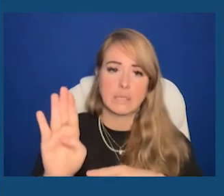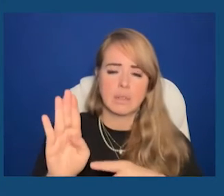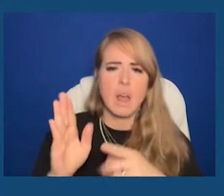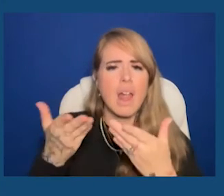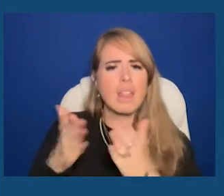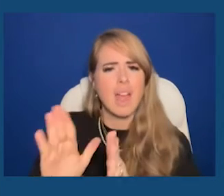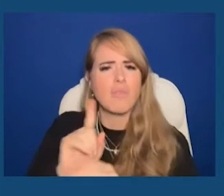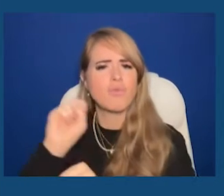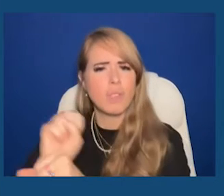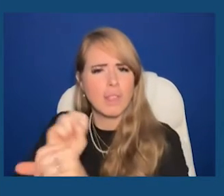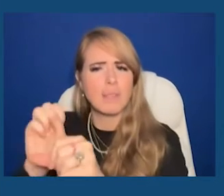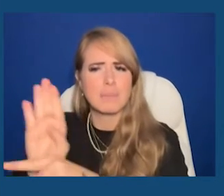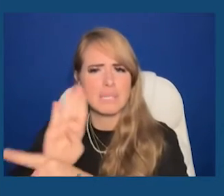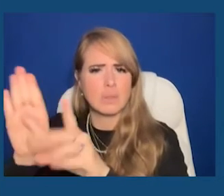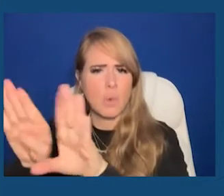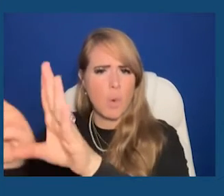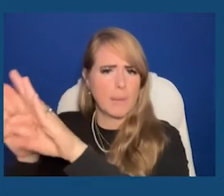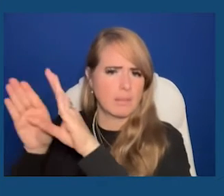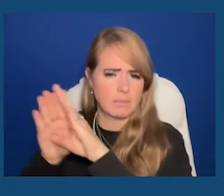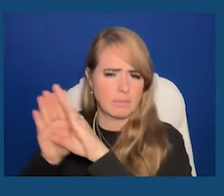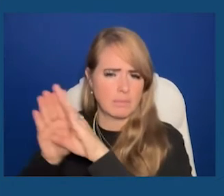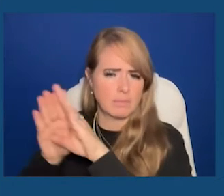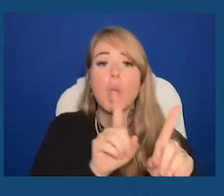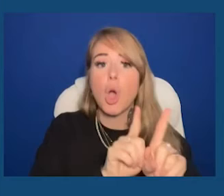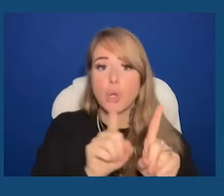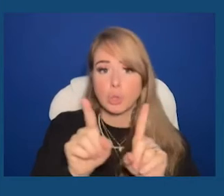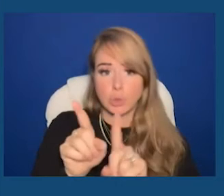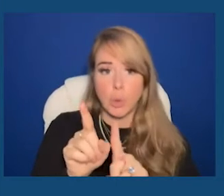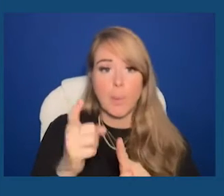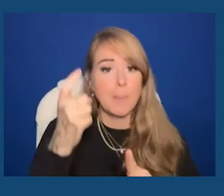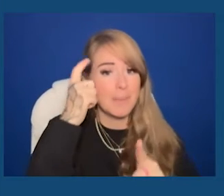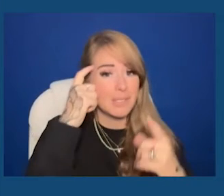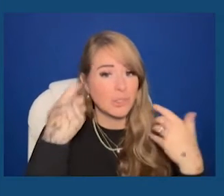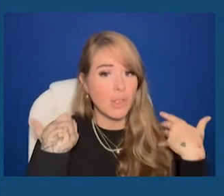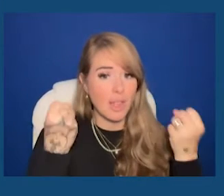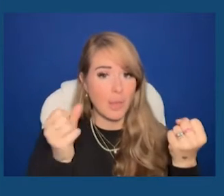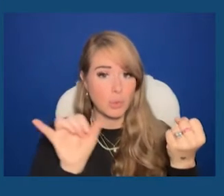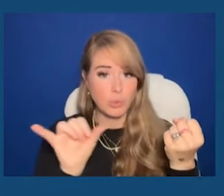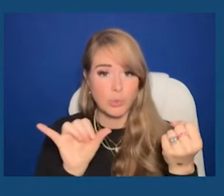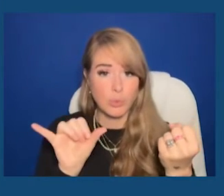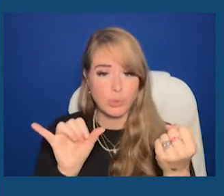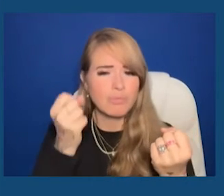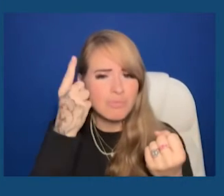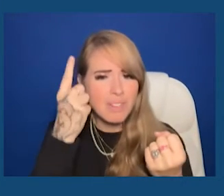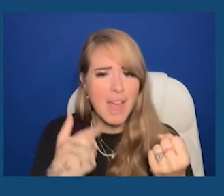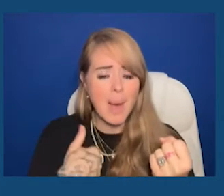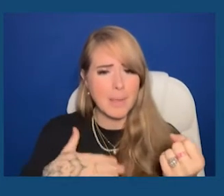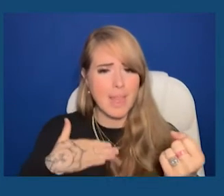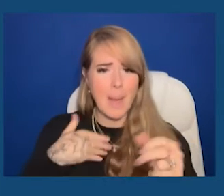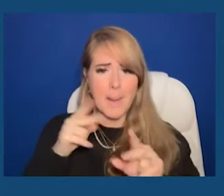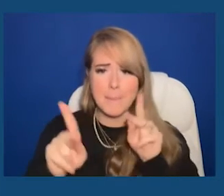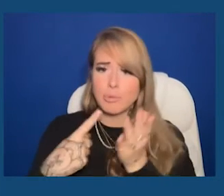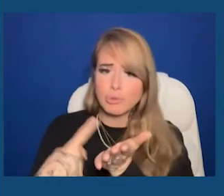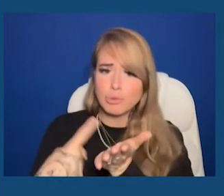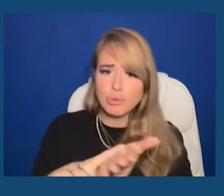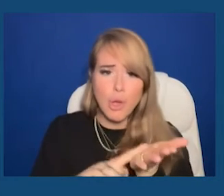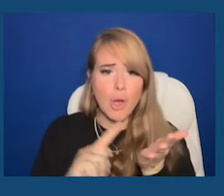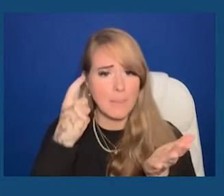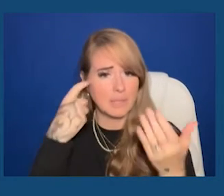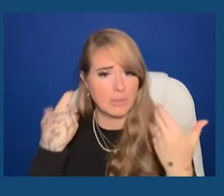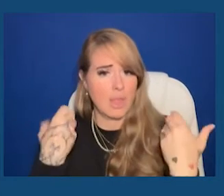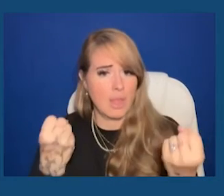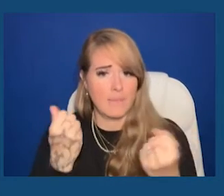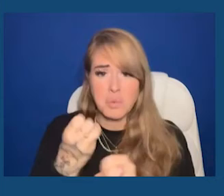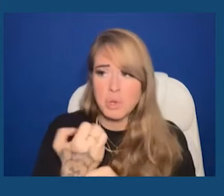So, also, mental health. I'm glad people talk about mental health. A few years ago, nobody